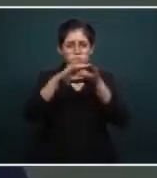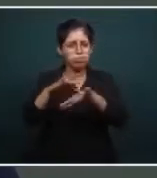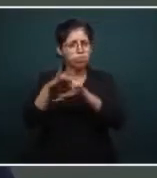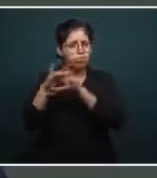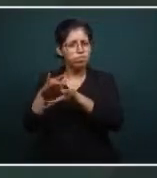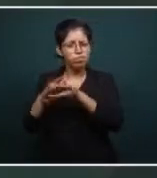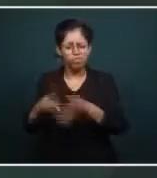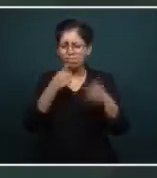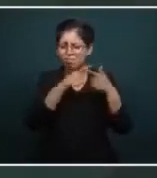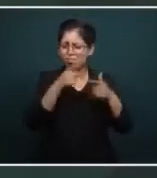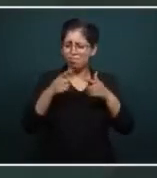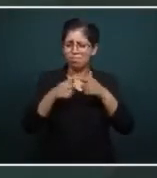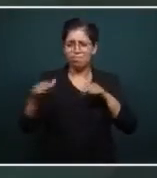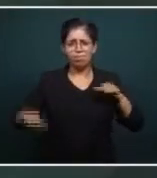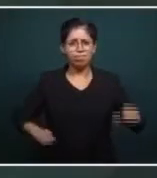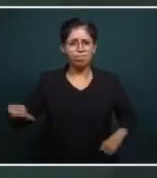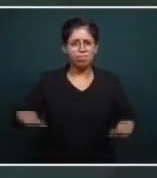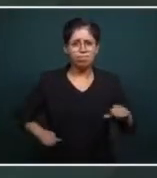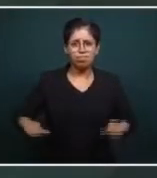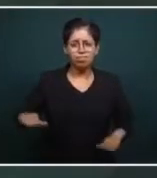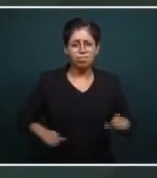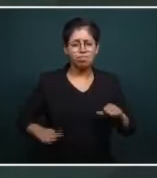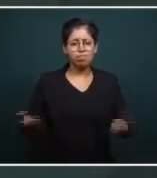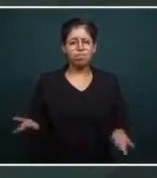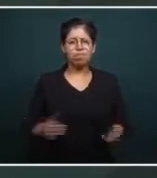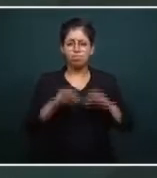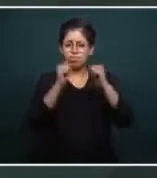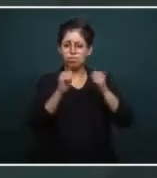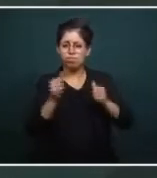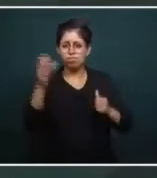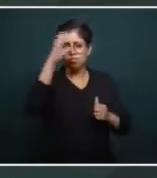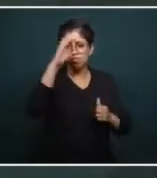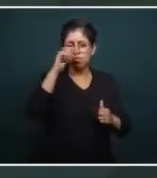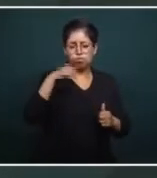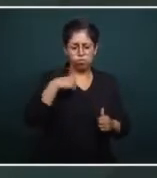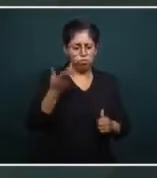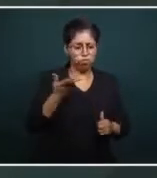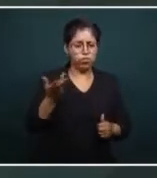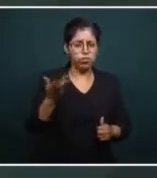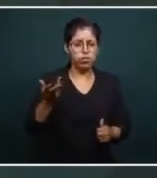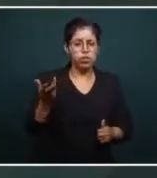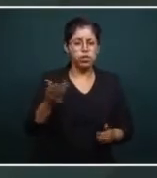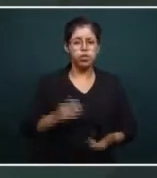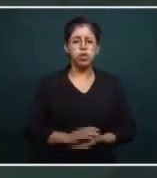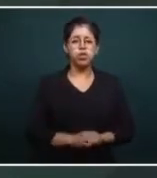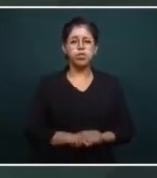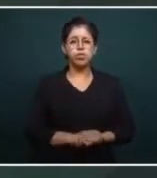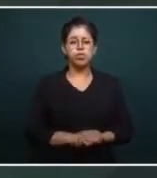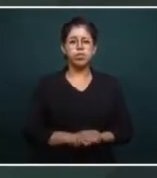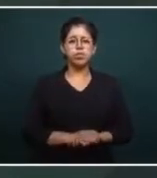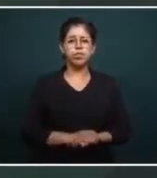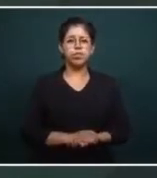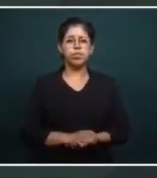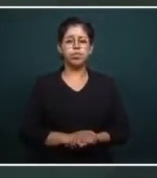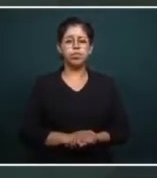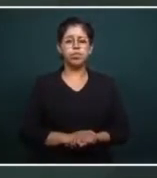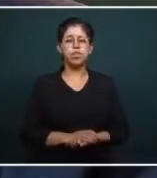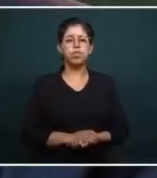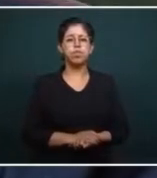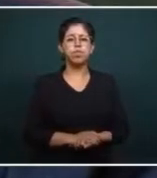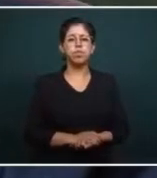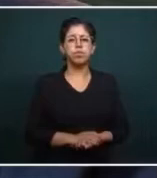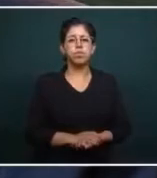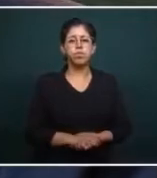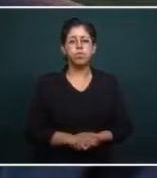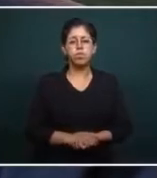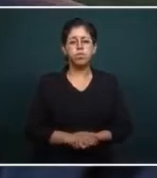las actividades all the artísticas, activities that are lo artistic. estamos haciendo, We're doing it. estamos haciendo. We are already doing Eh, that. Y se